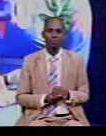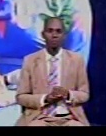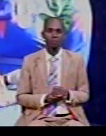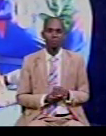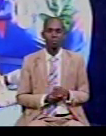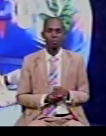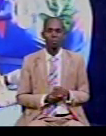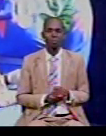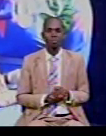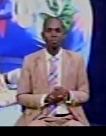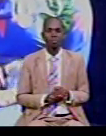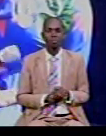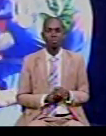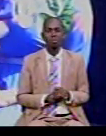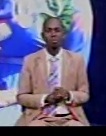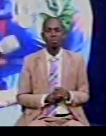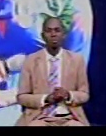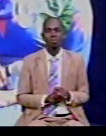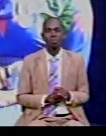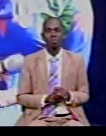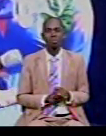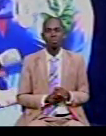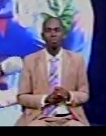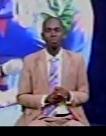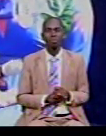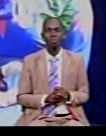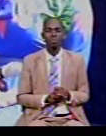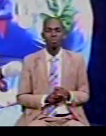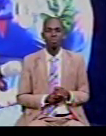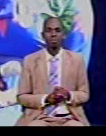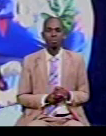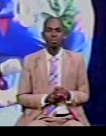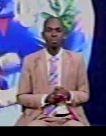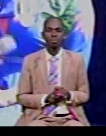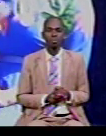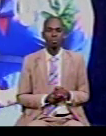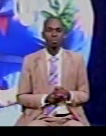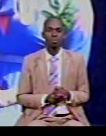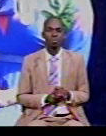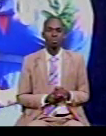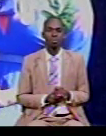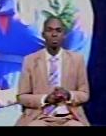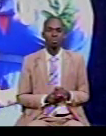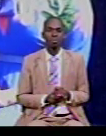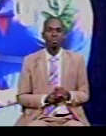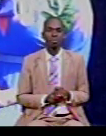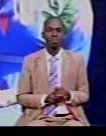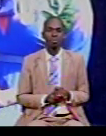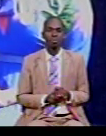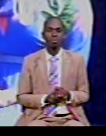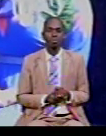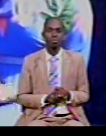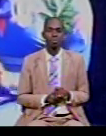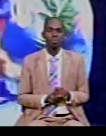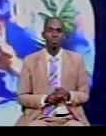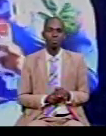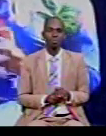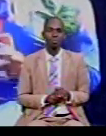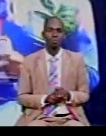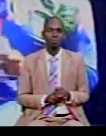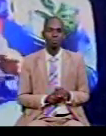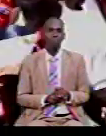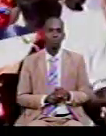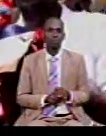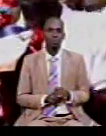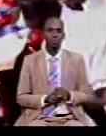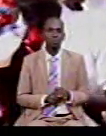years faithful ministry of our father in the Lord, Pastor Dr. W.F. Kumuyi. Wow. Let us all, with a round of applause,